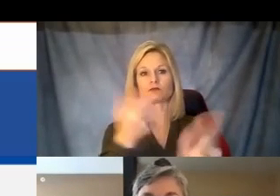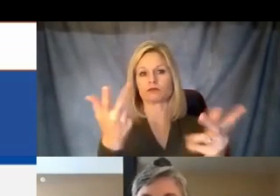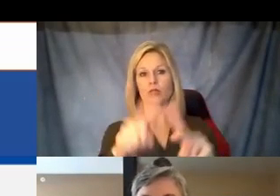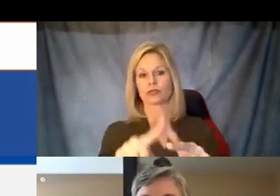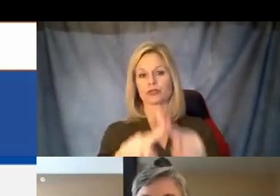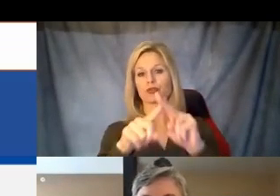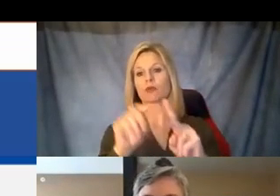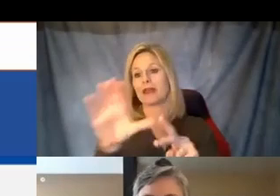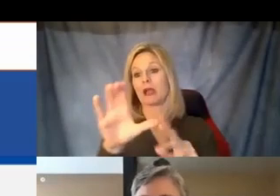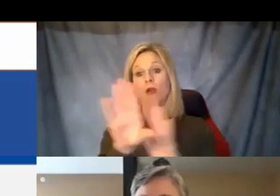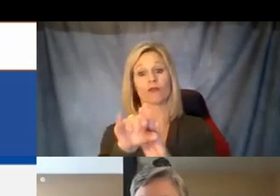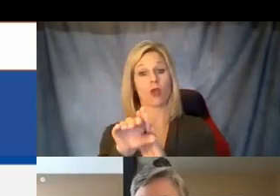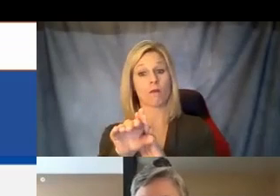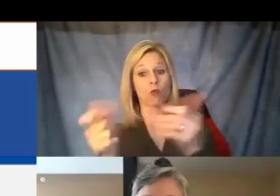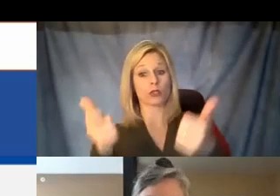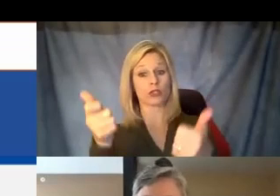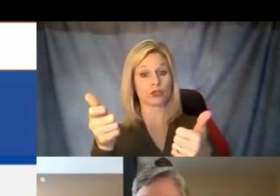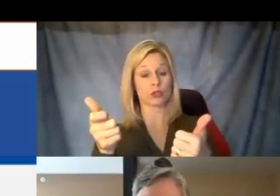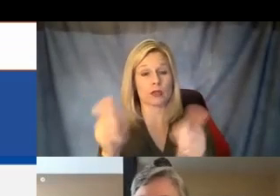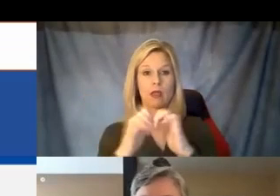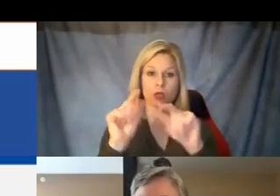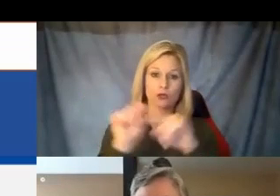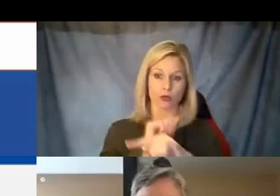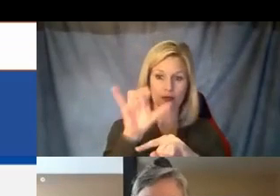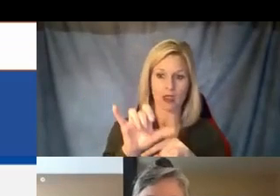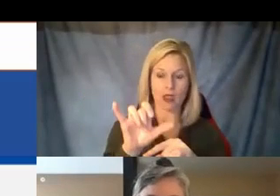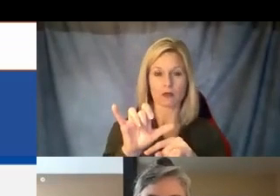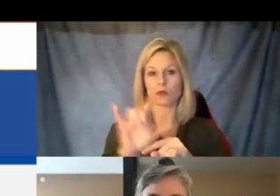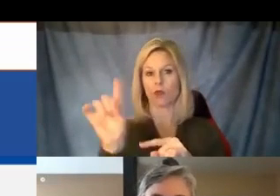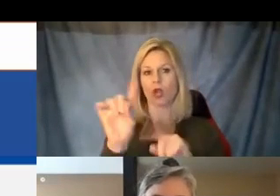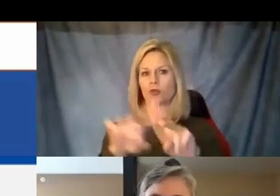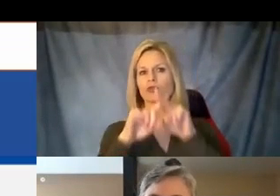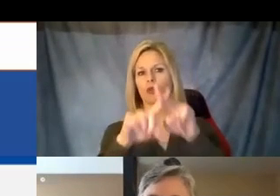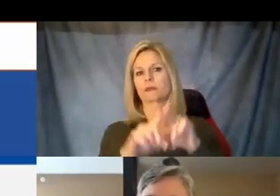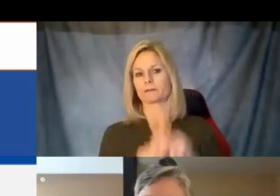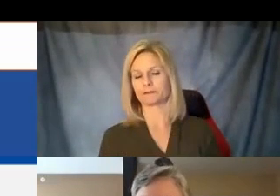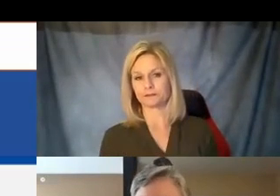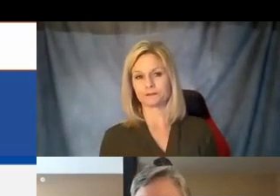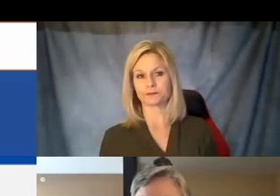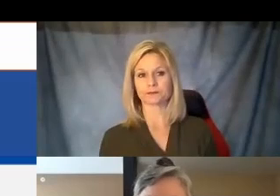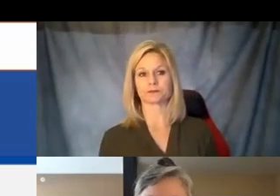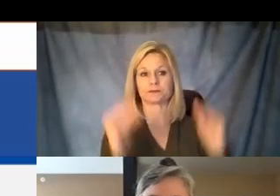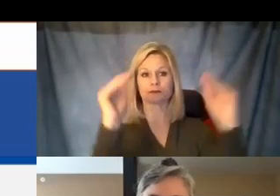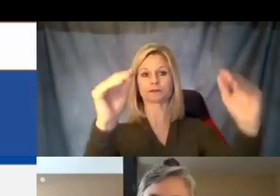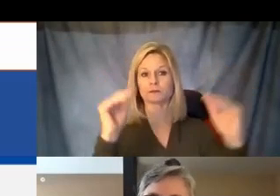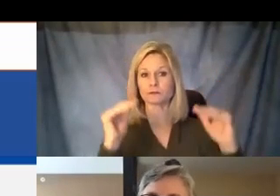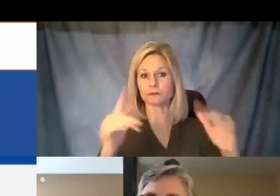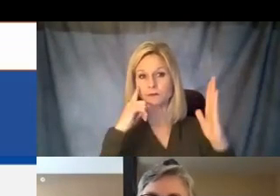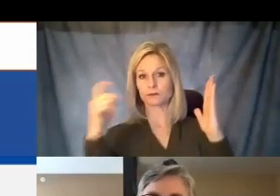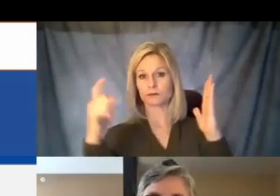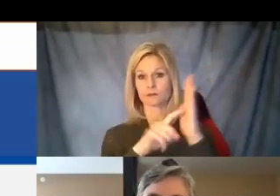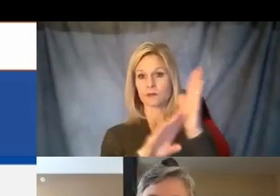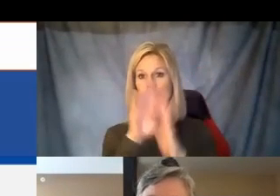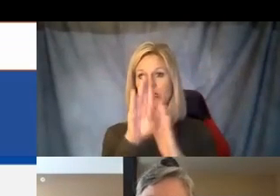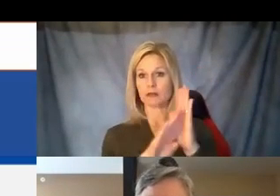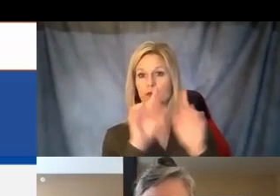Or film? How are you going to train it? What's the starting place? And then second, I want you to identify the